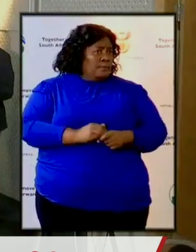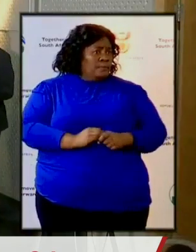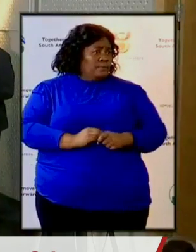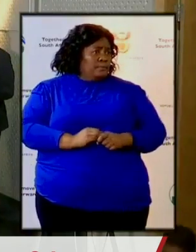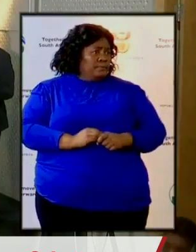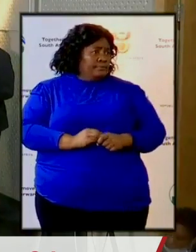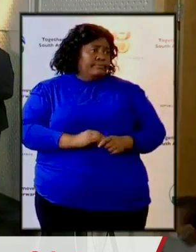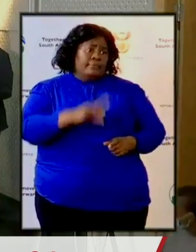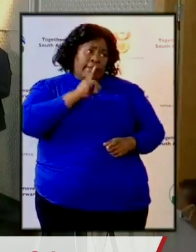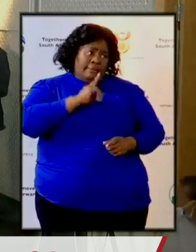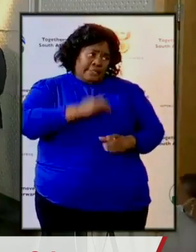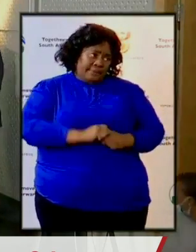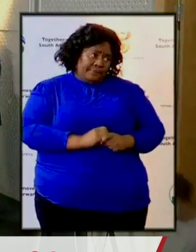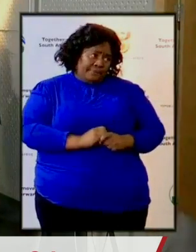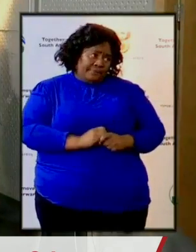Minister Dlamini-Zuma.